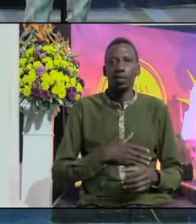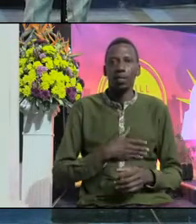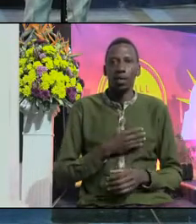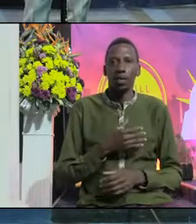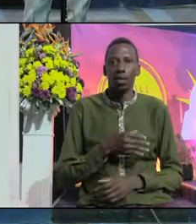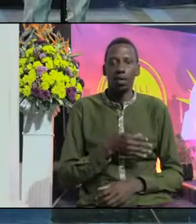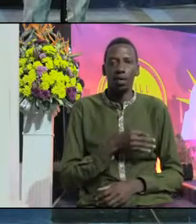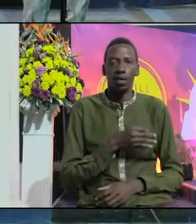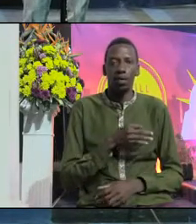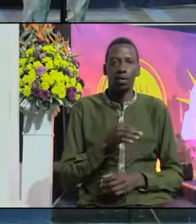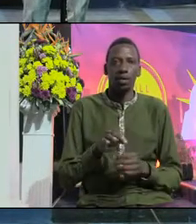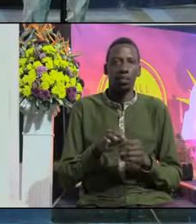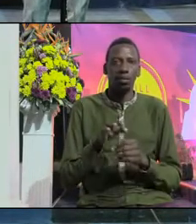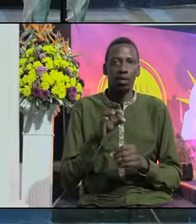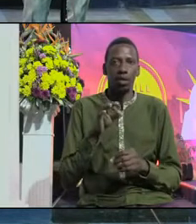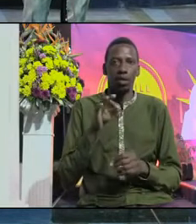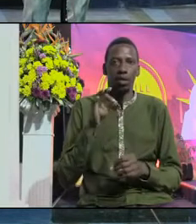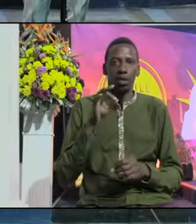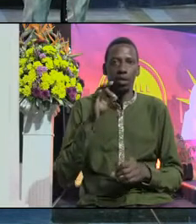pleasure my